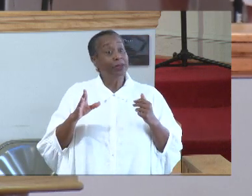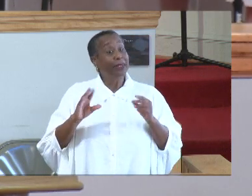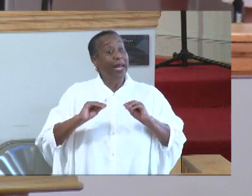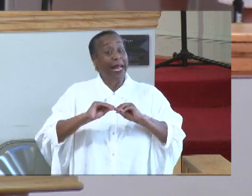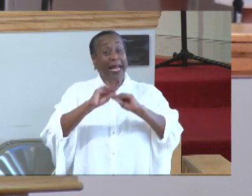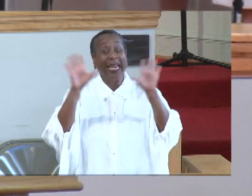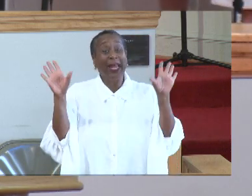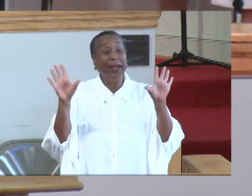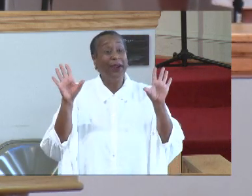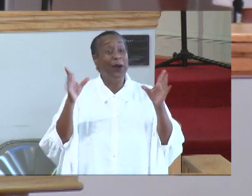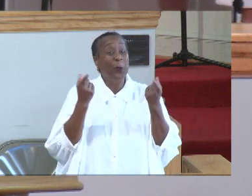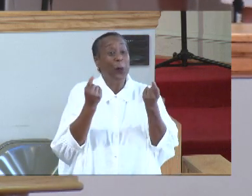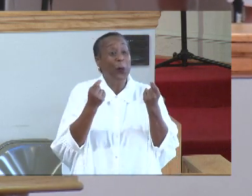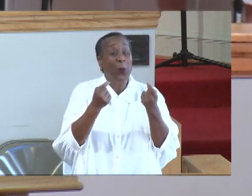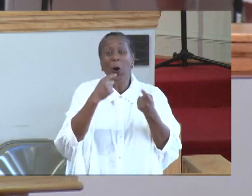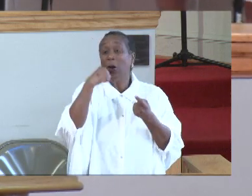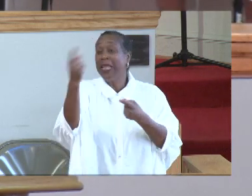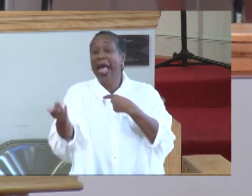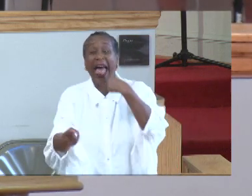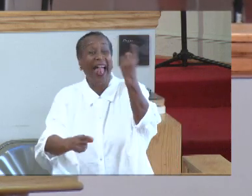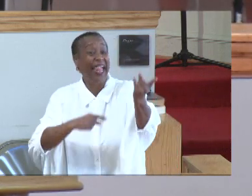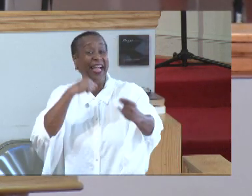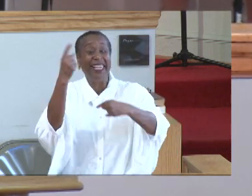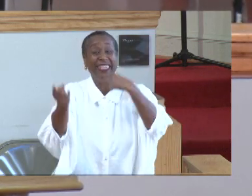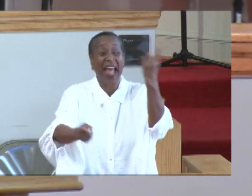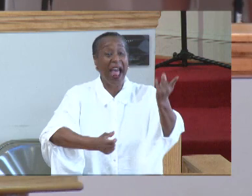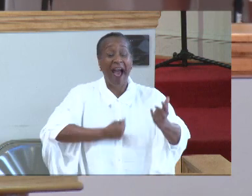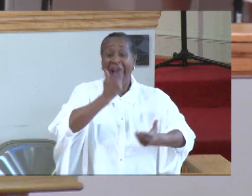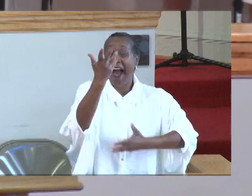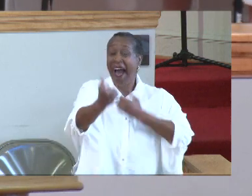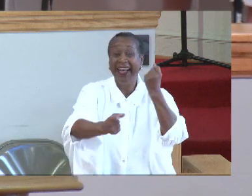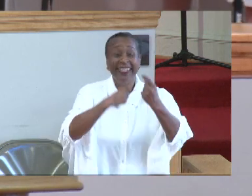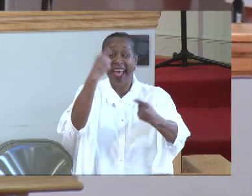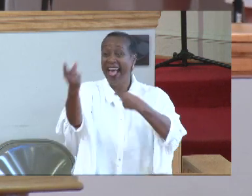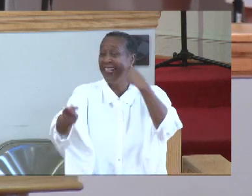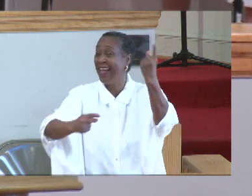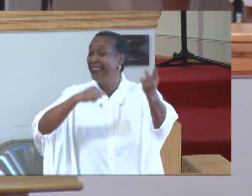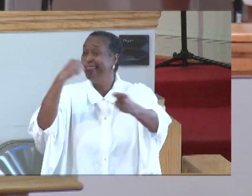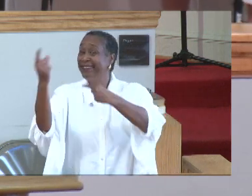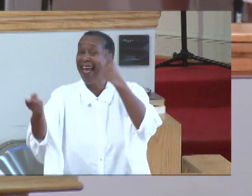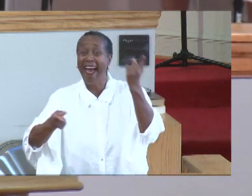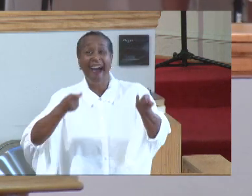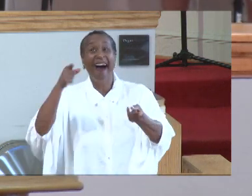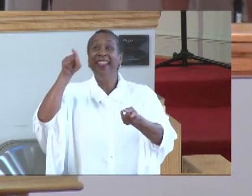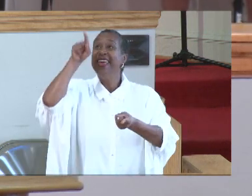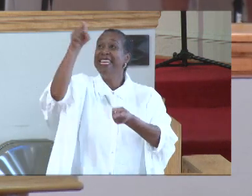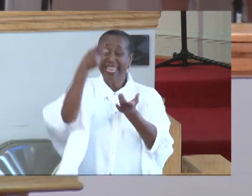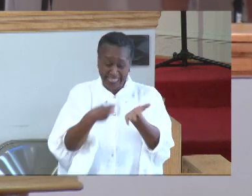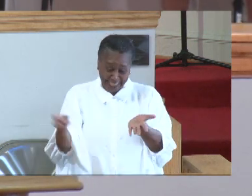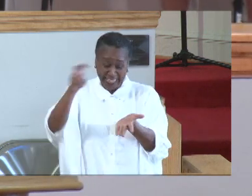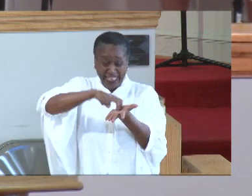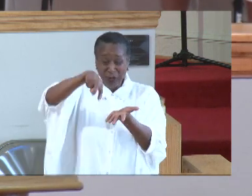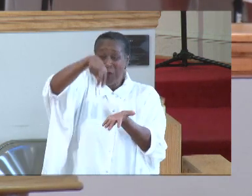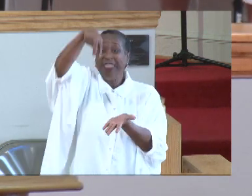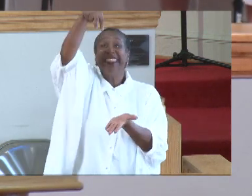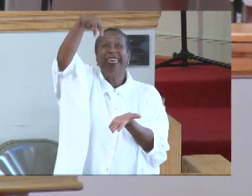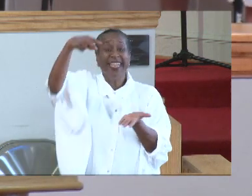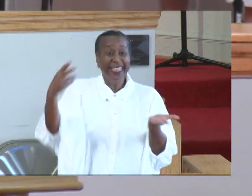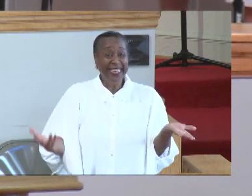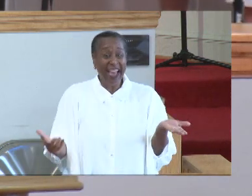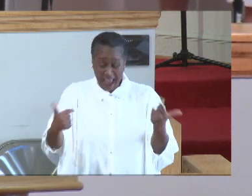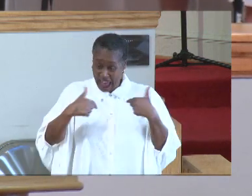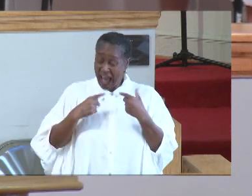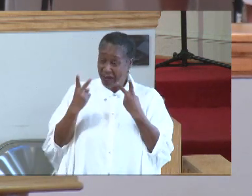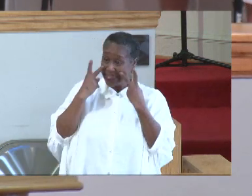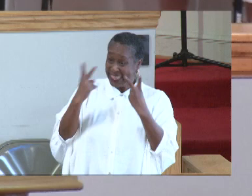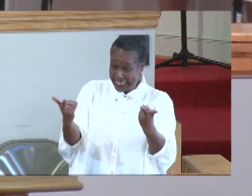the other brothers and the other sisters that he is risen. I've seen